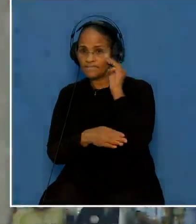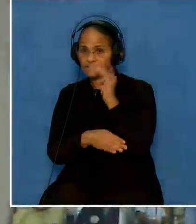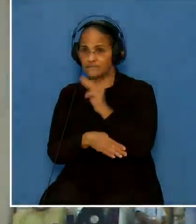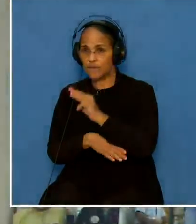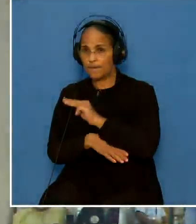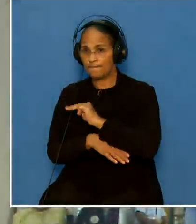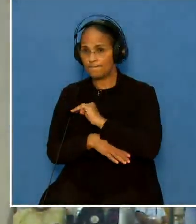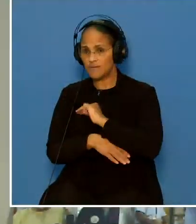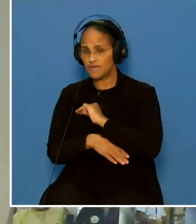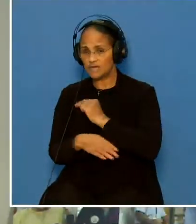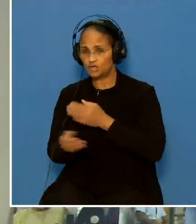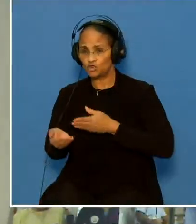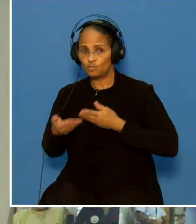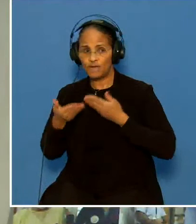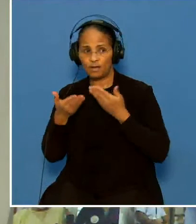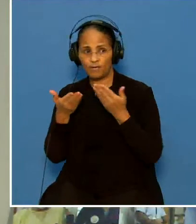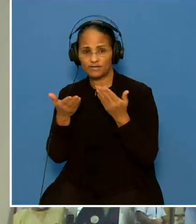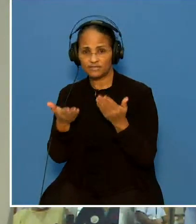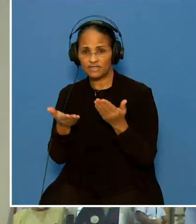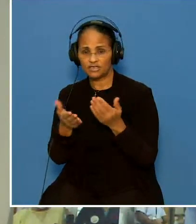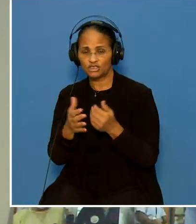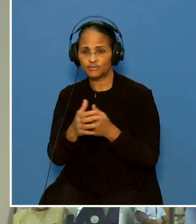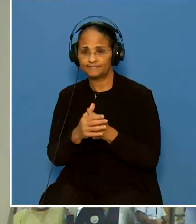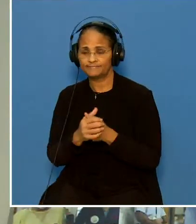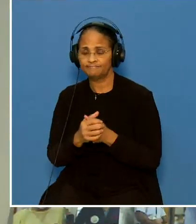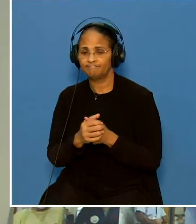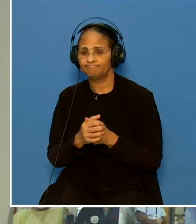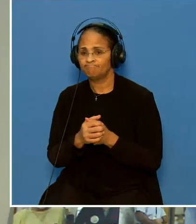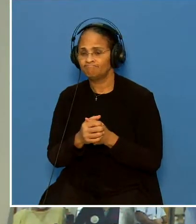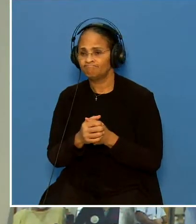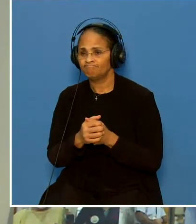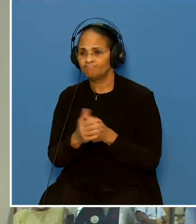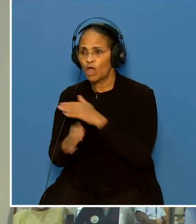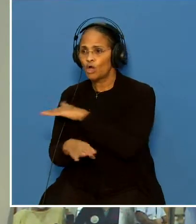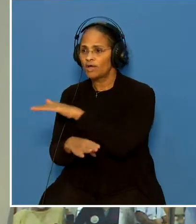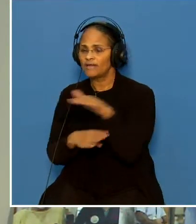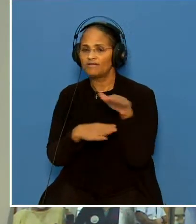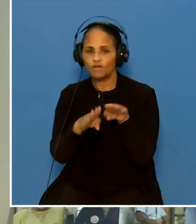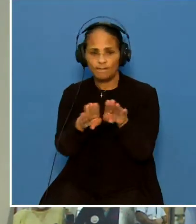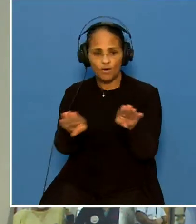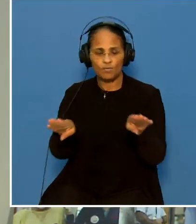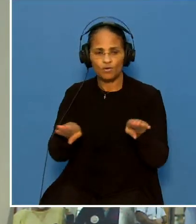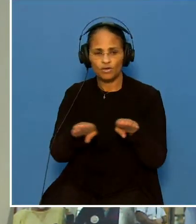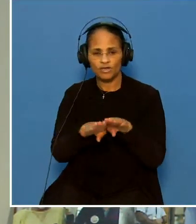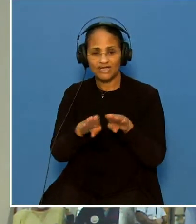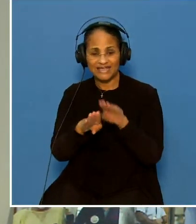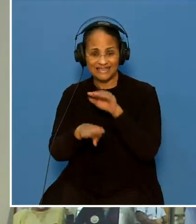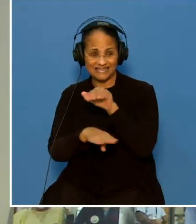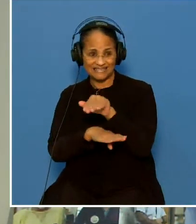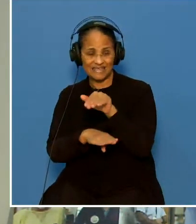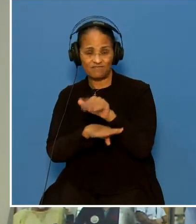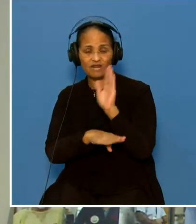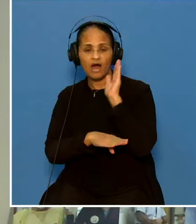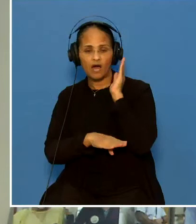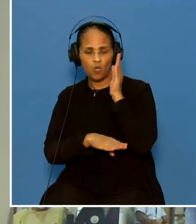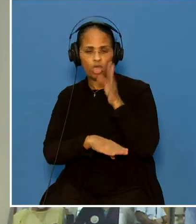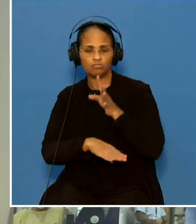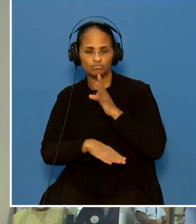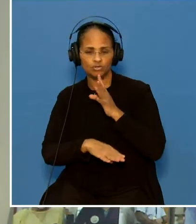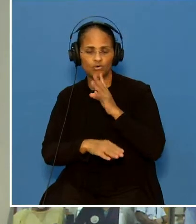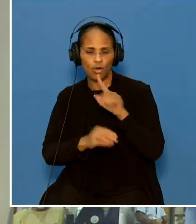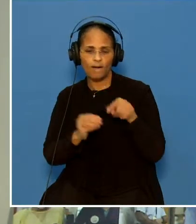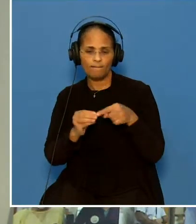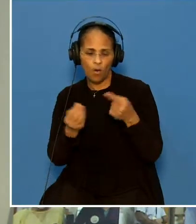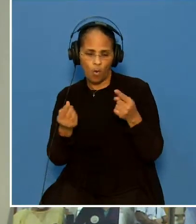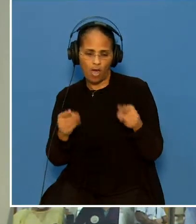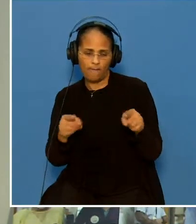make her presentation. Thank you, Minister Ming. Go ahead. Good evening, Bermuda. This evening, I will address occurrences